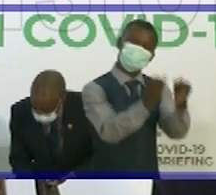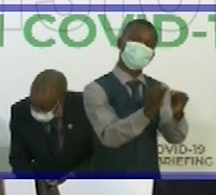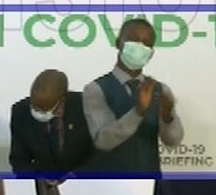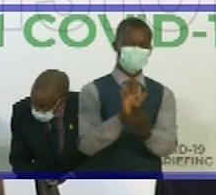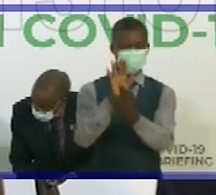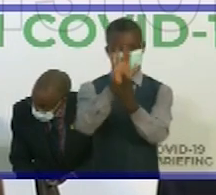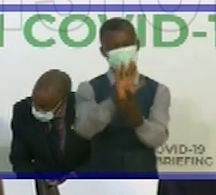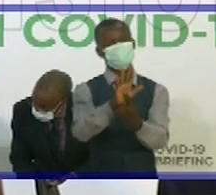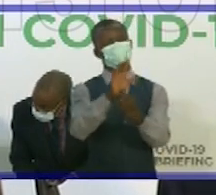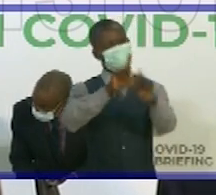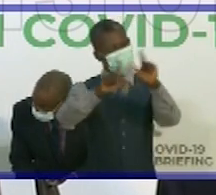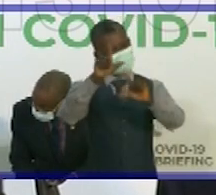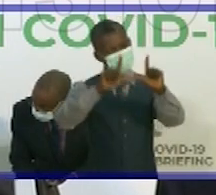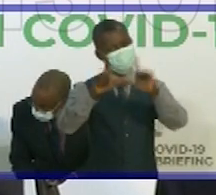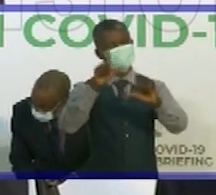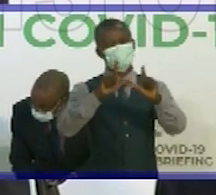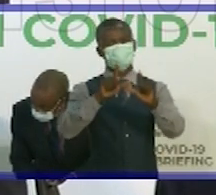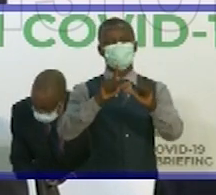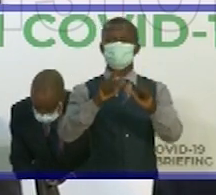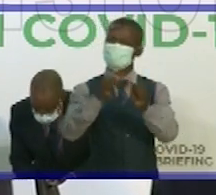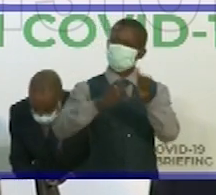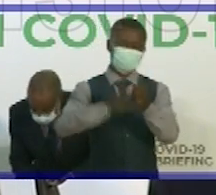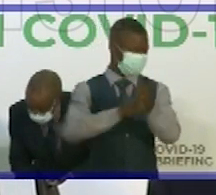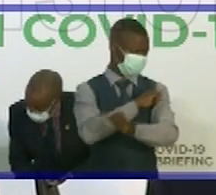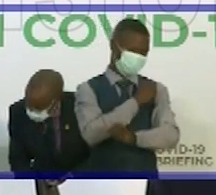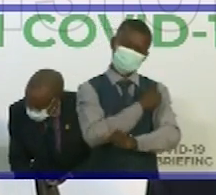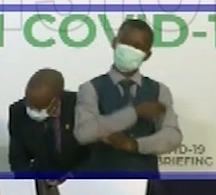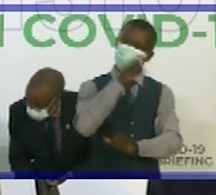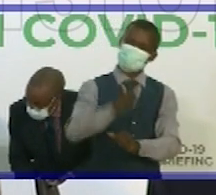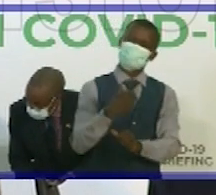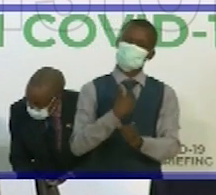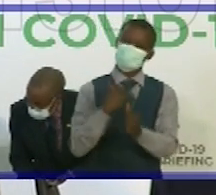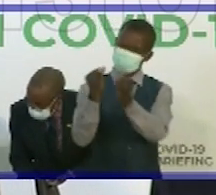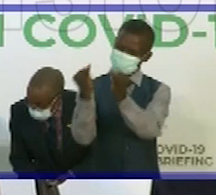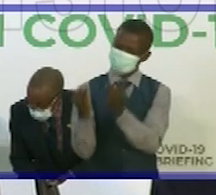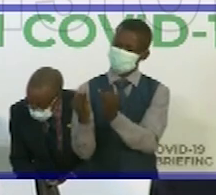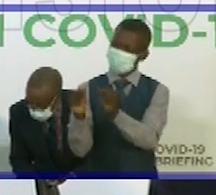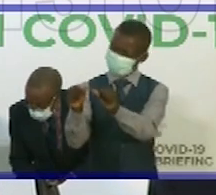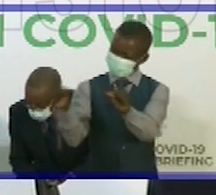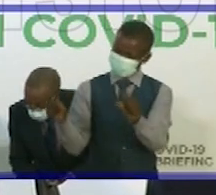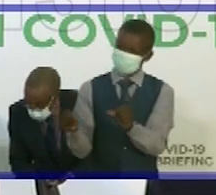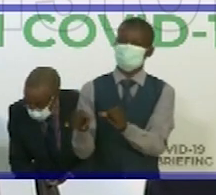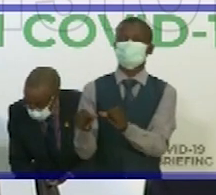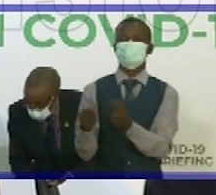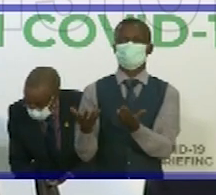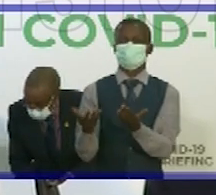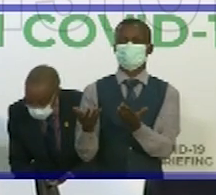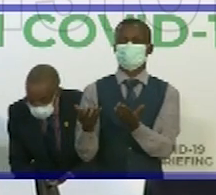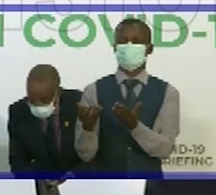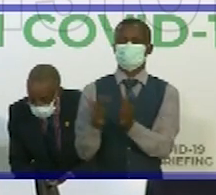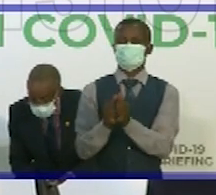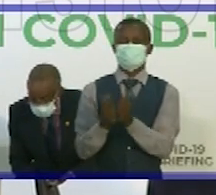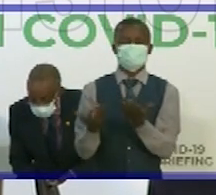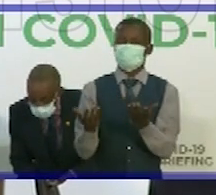symptoms, every hospital should have a holding area. We've been supporting hospitals. We have an IPC team that has been